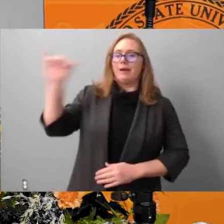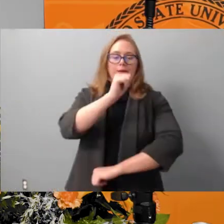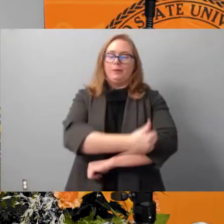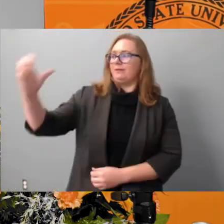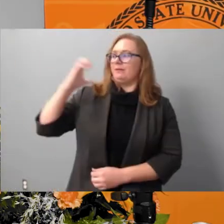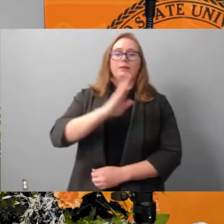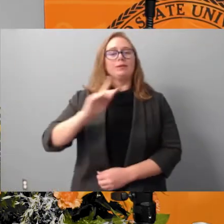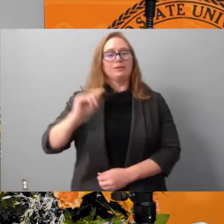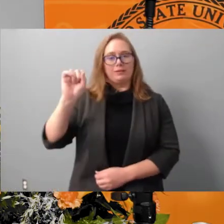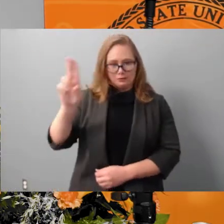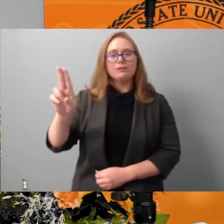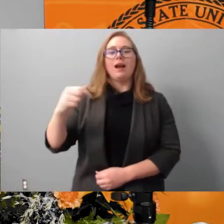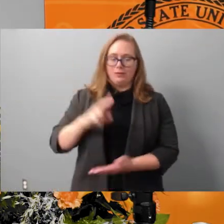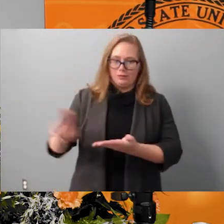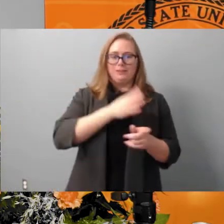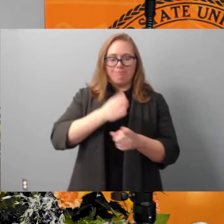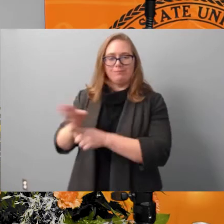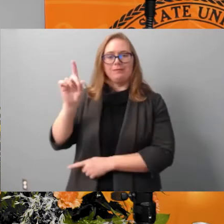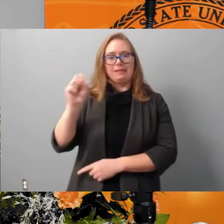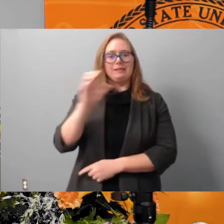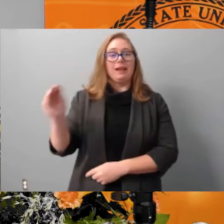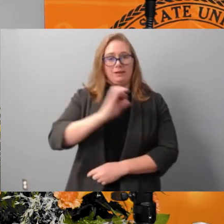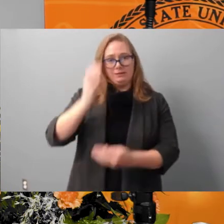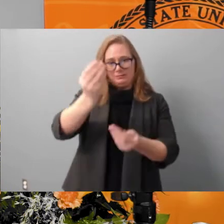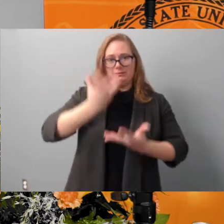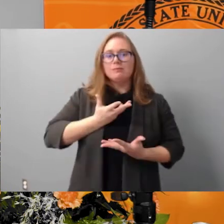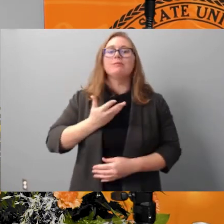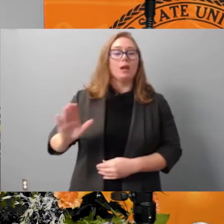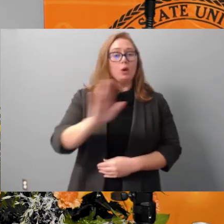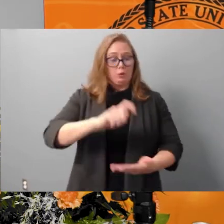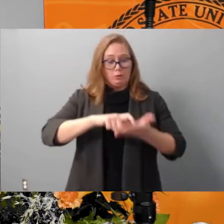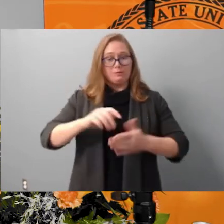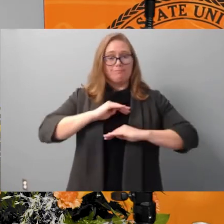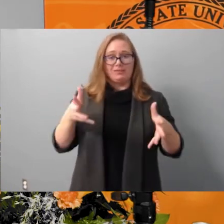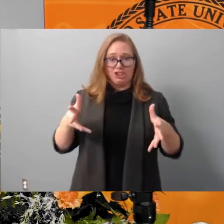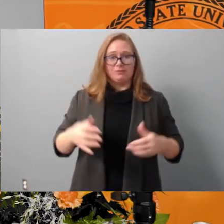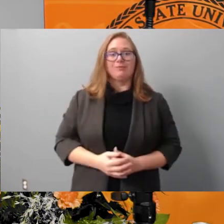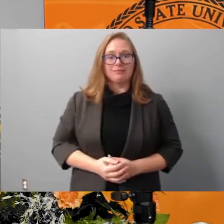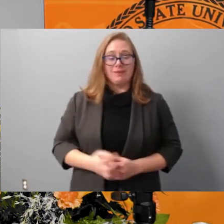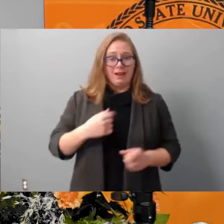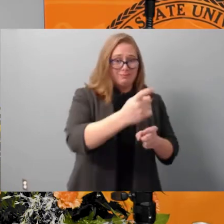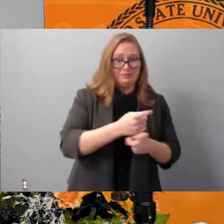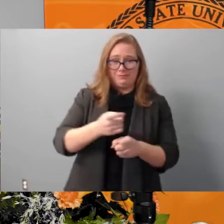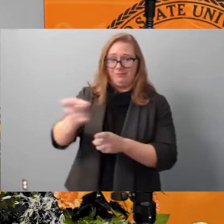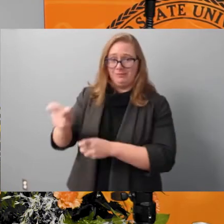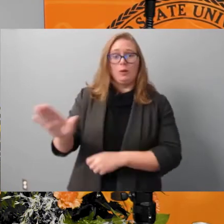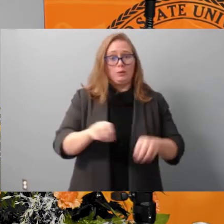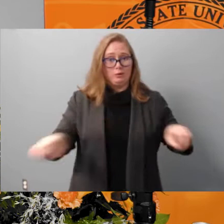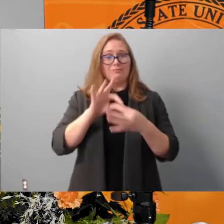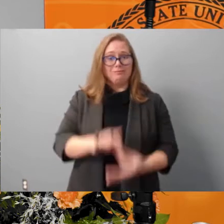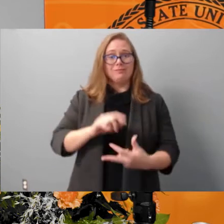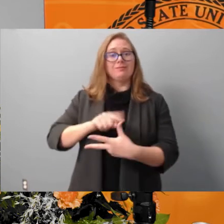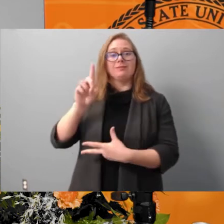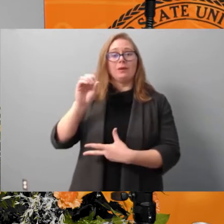By virtue of the authority vested in me by the trustees of Idaho State University, and upon recommendation of the college deans